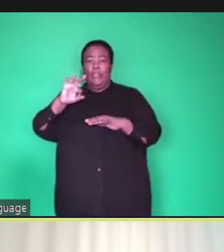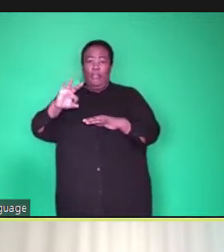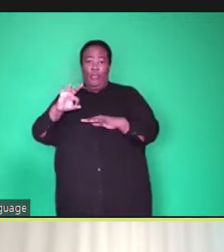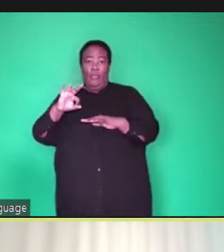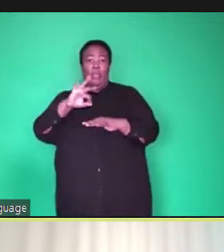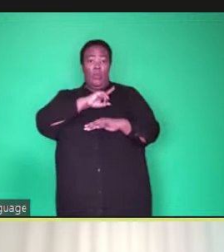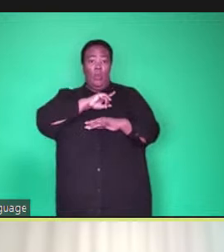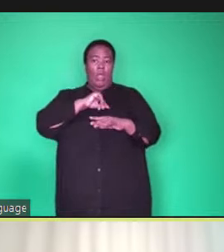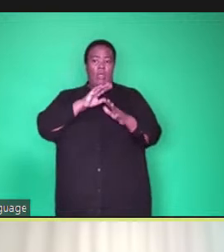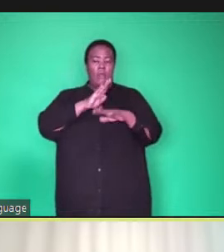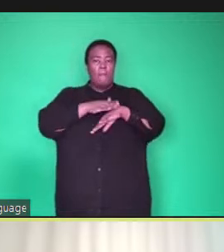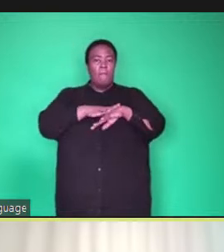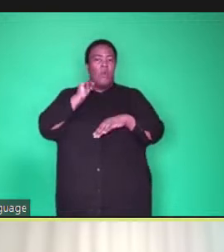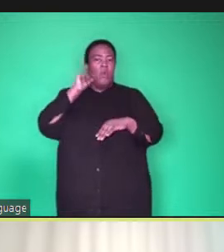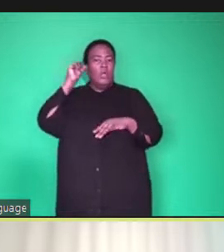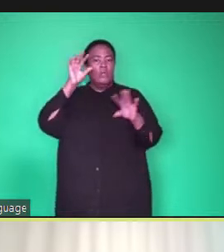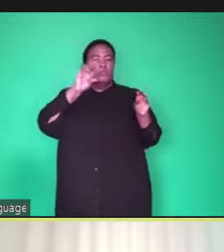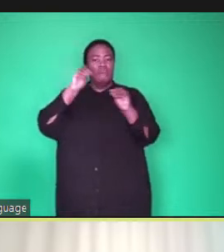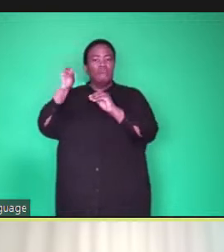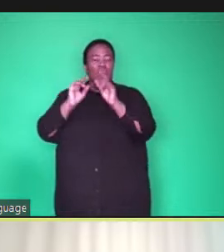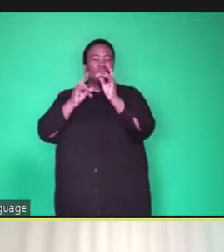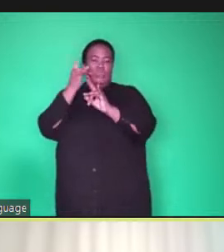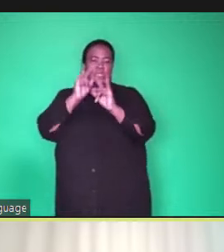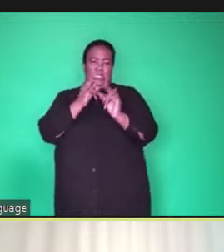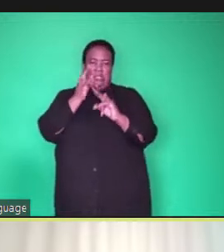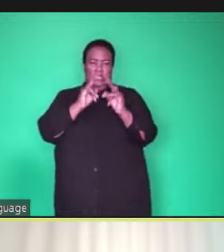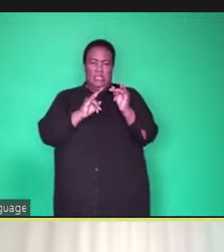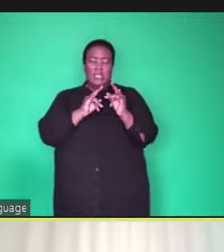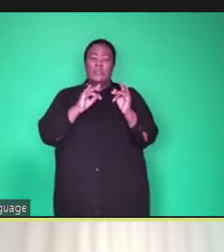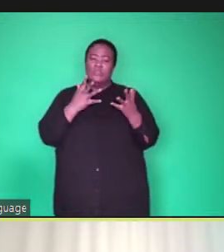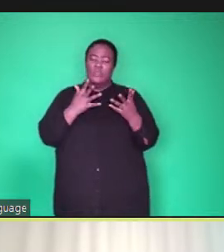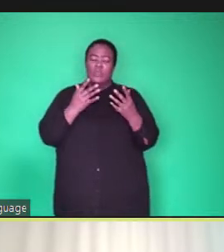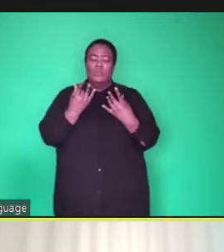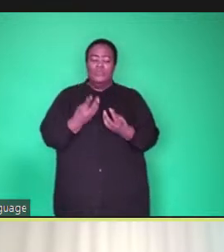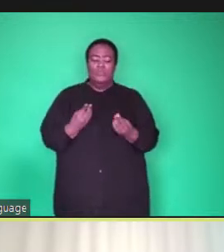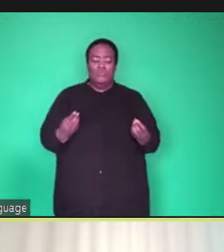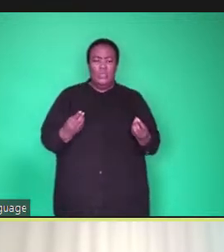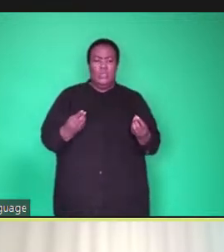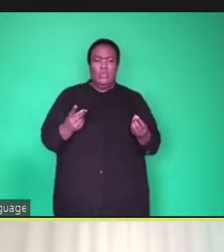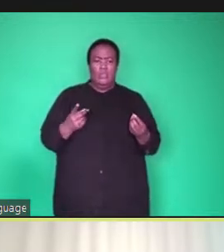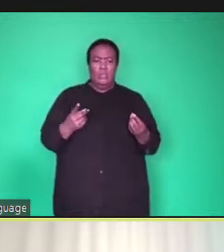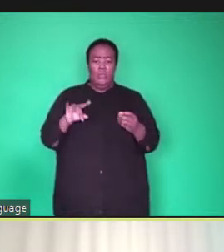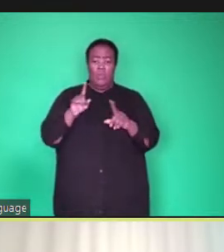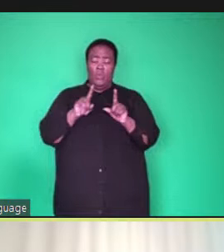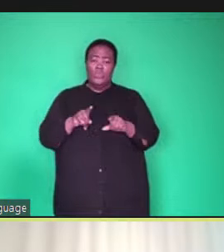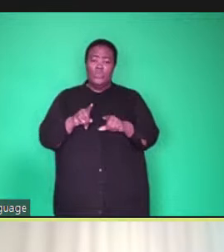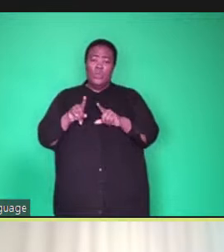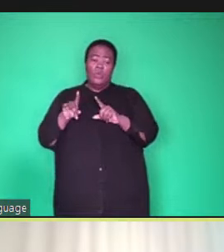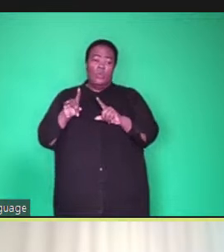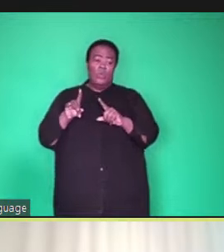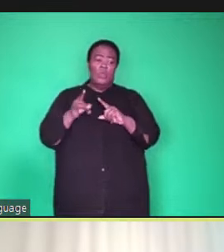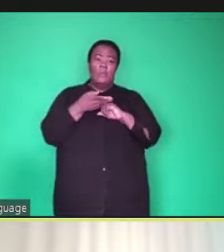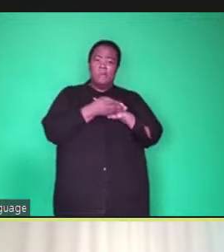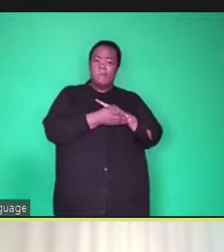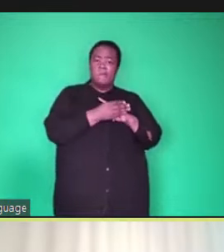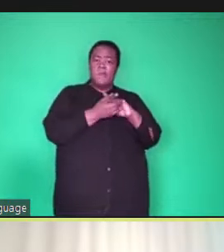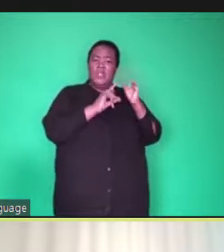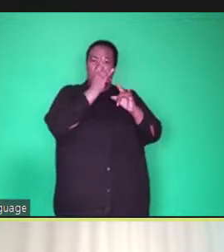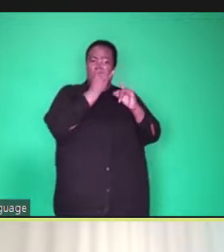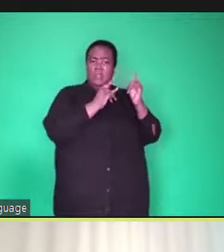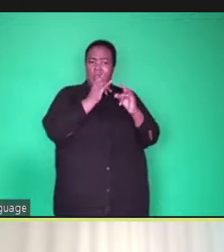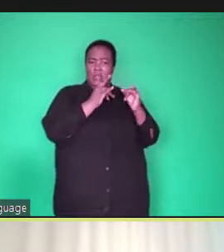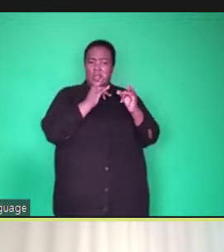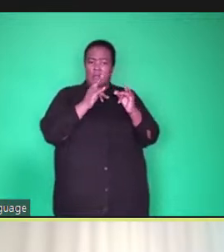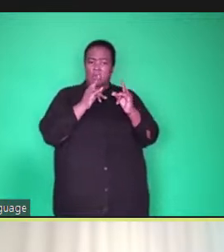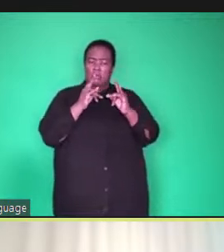town. And although the share of children in urban areas has increased too, child urbanization rates